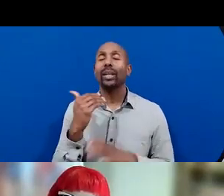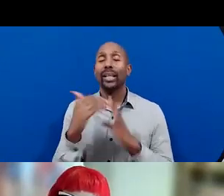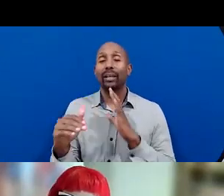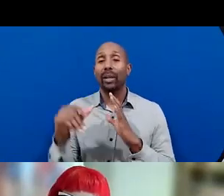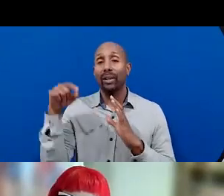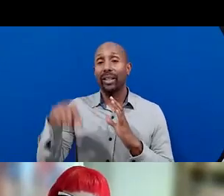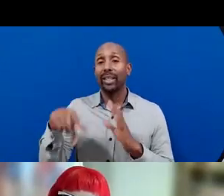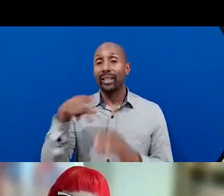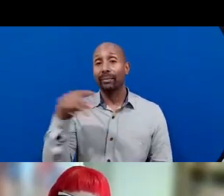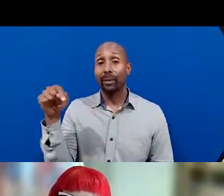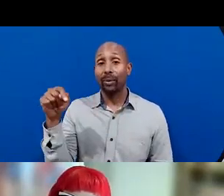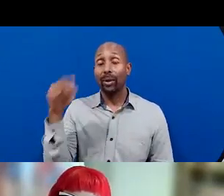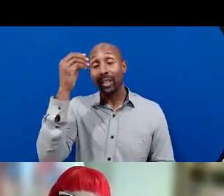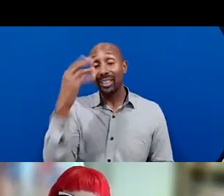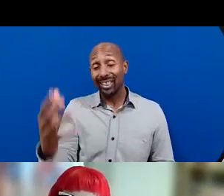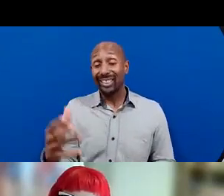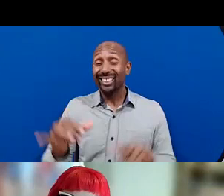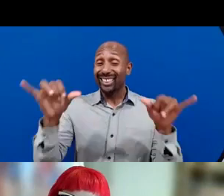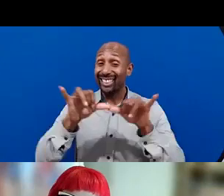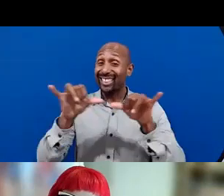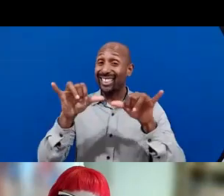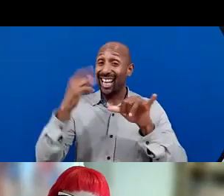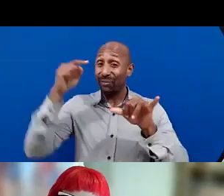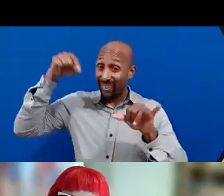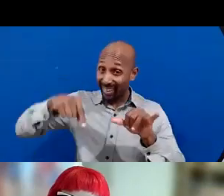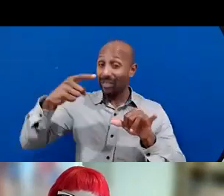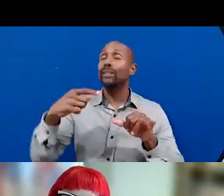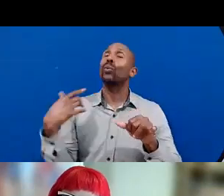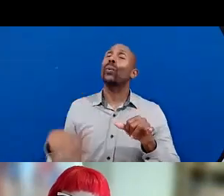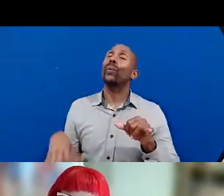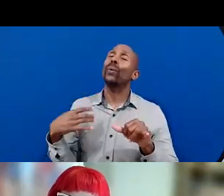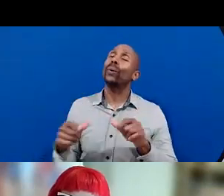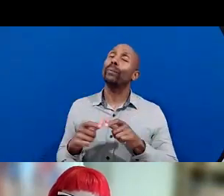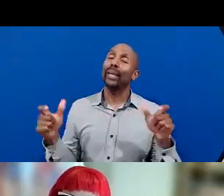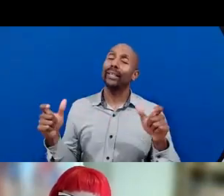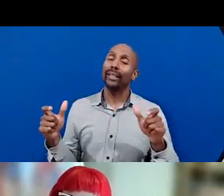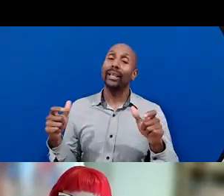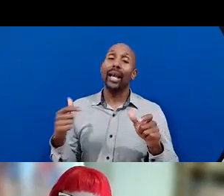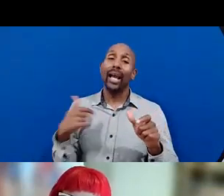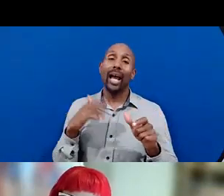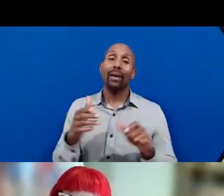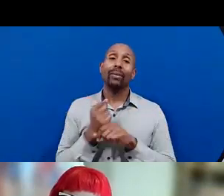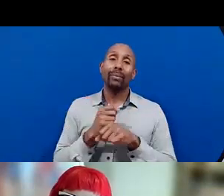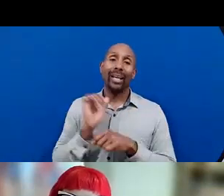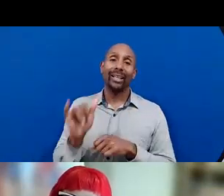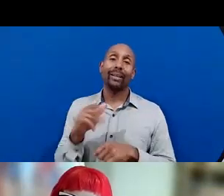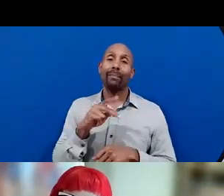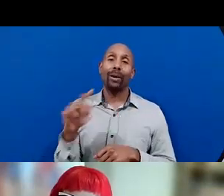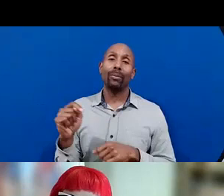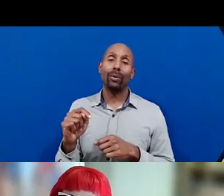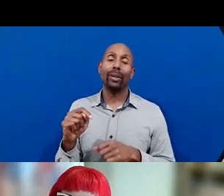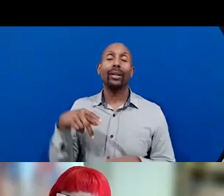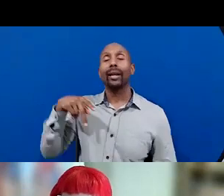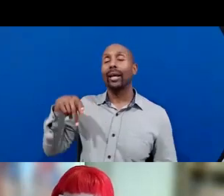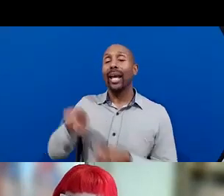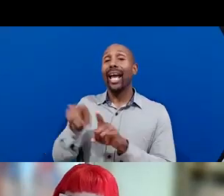huge in size, so I will be sending it out as a PDF, but you can still, all